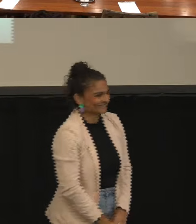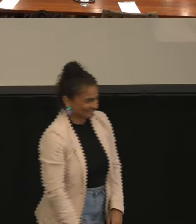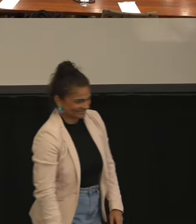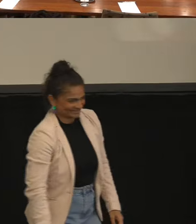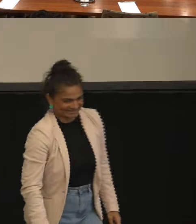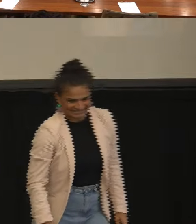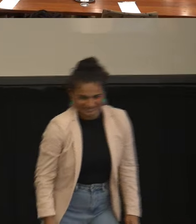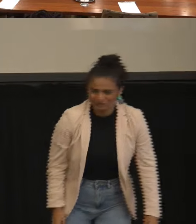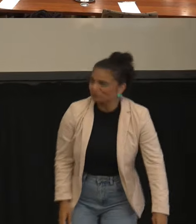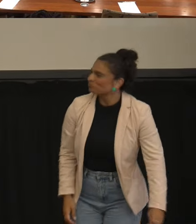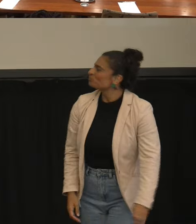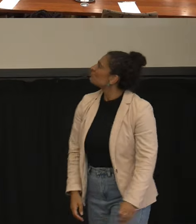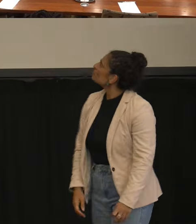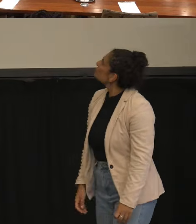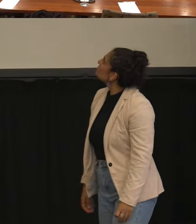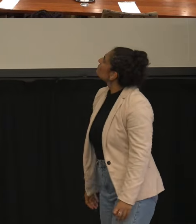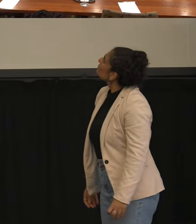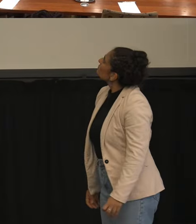would appreciate it.